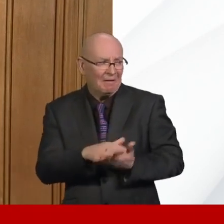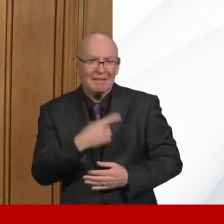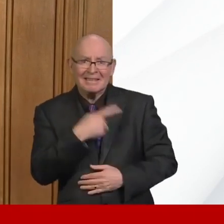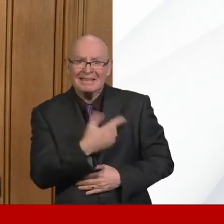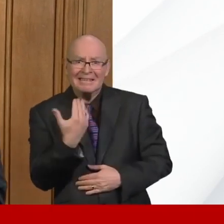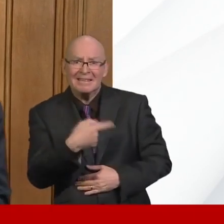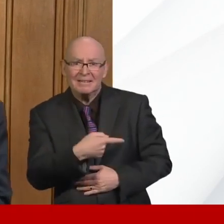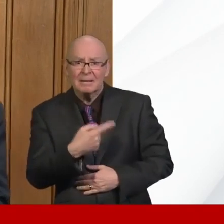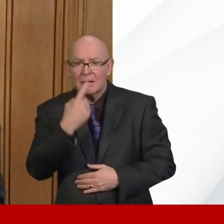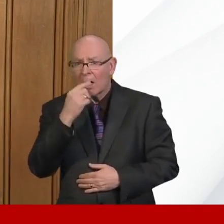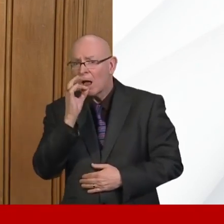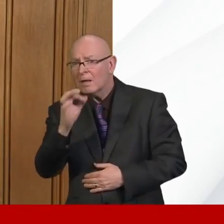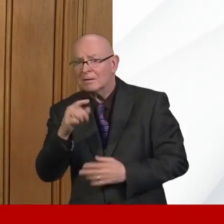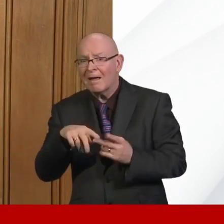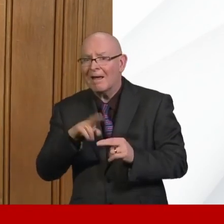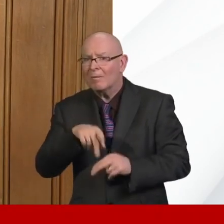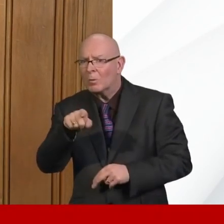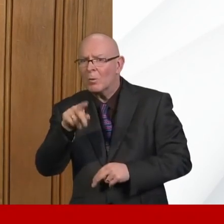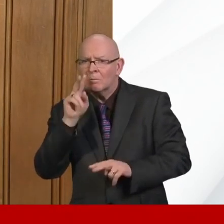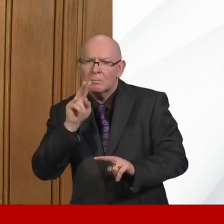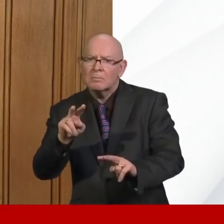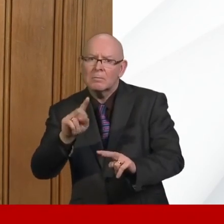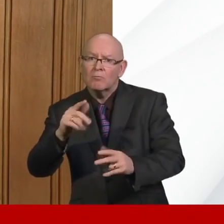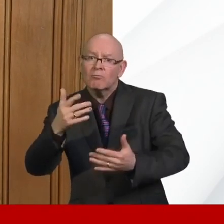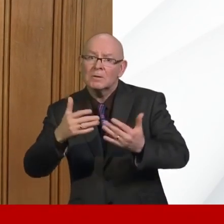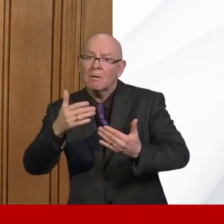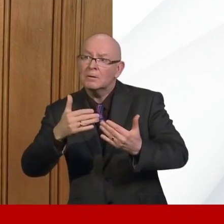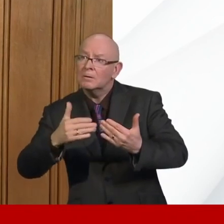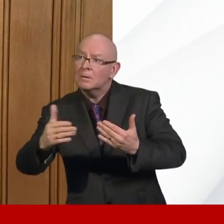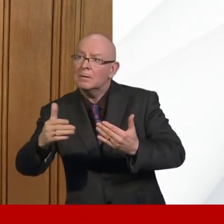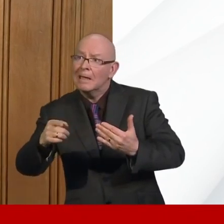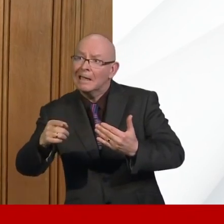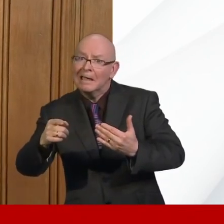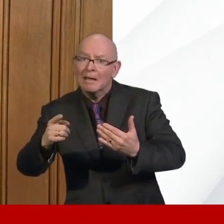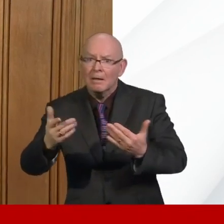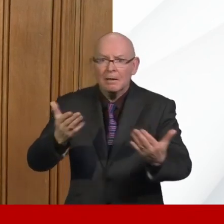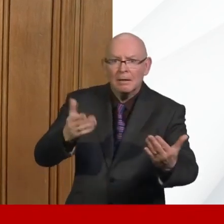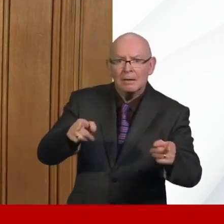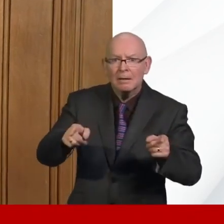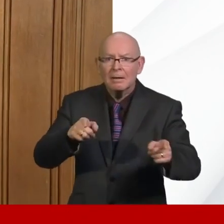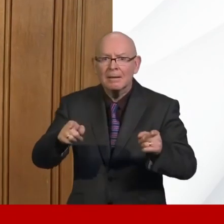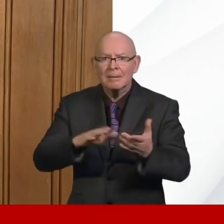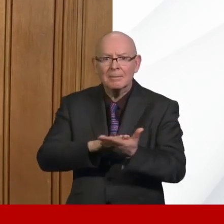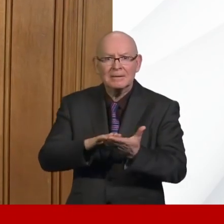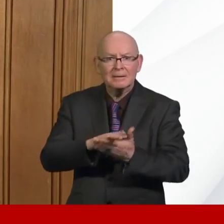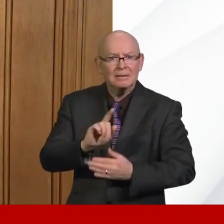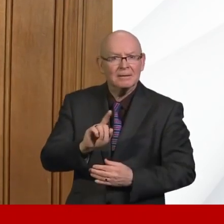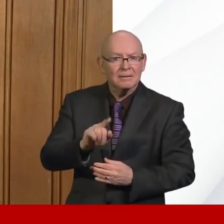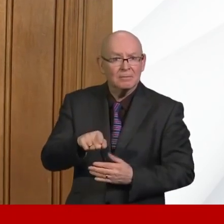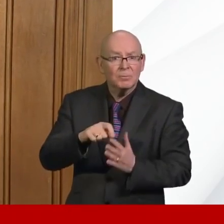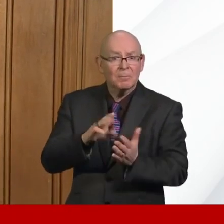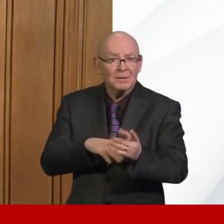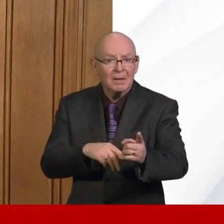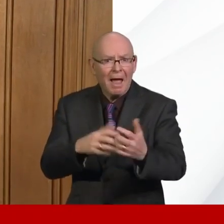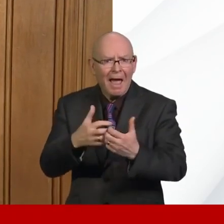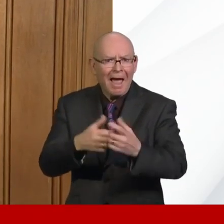So the modelling does take into account that not everyone's going to follow it, but a very high proportion need to, and that means we all need to